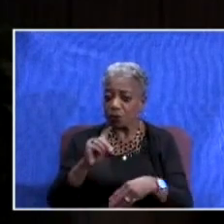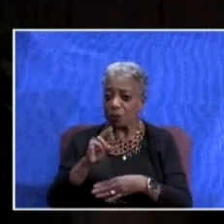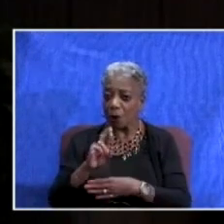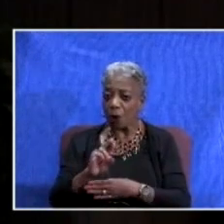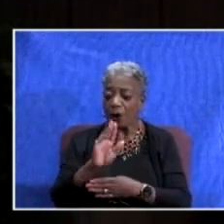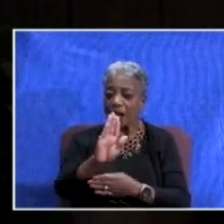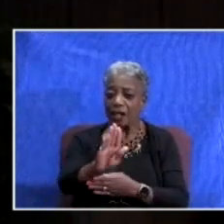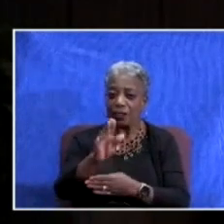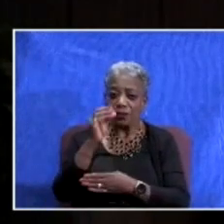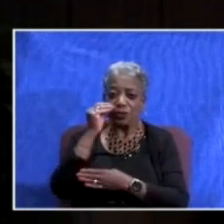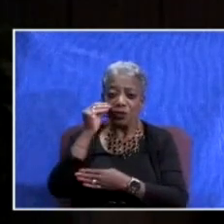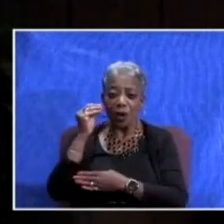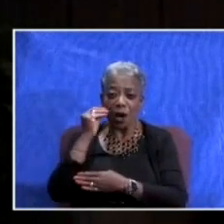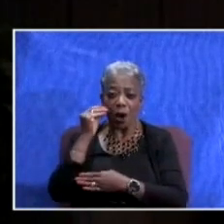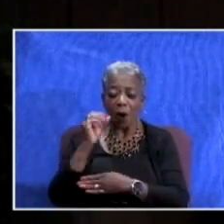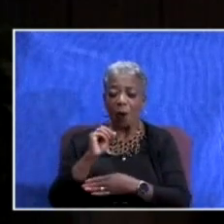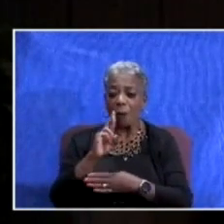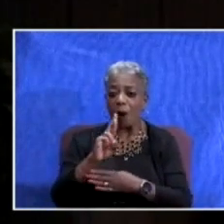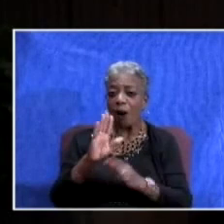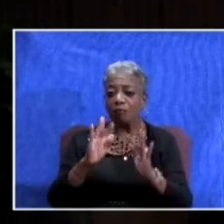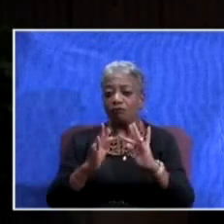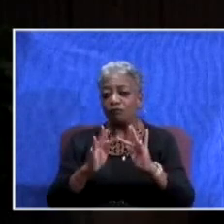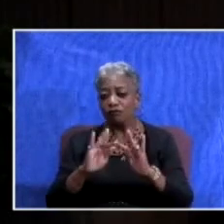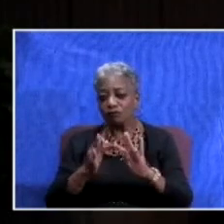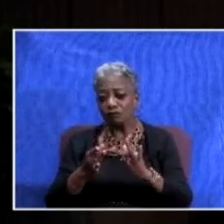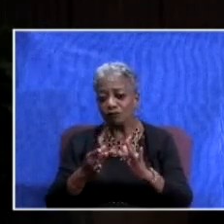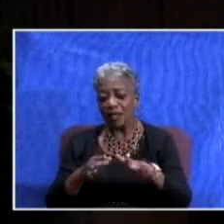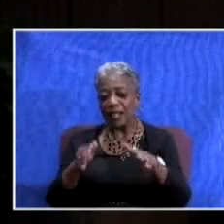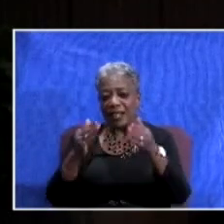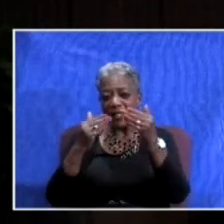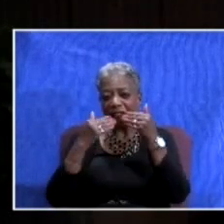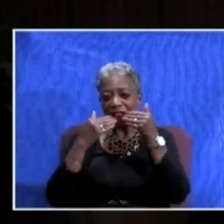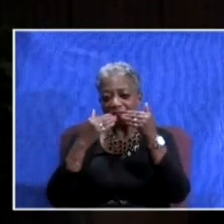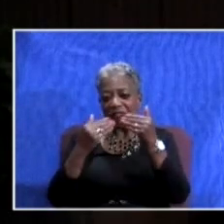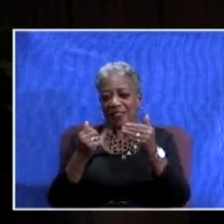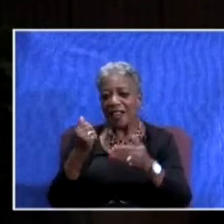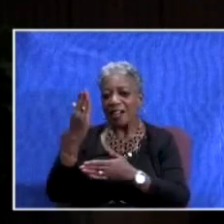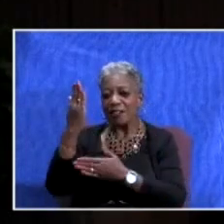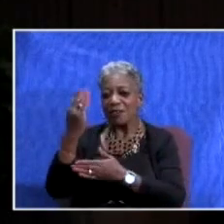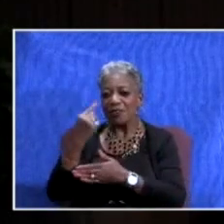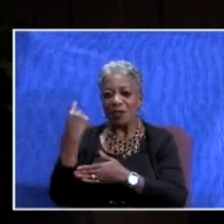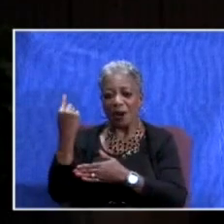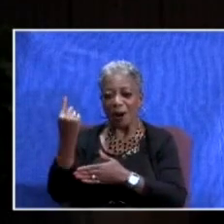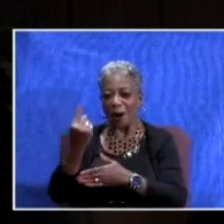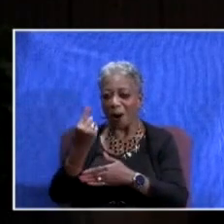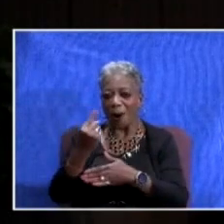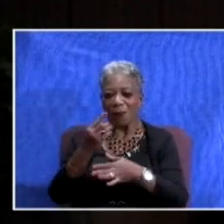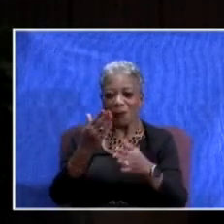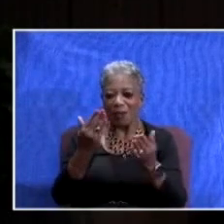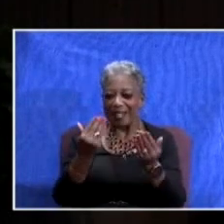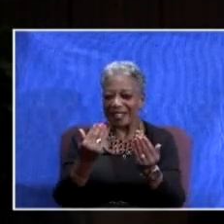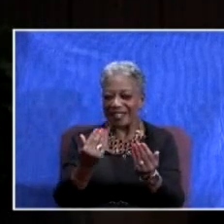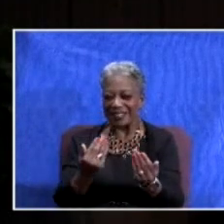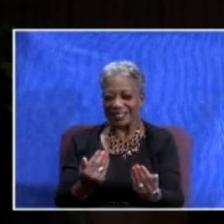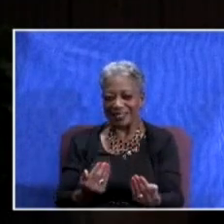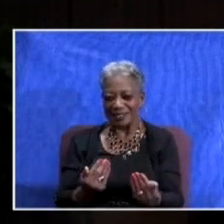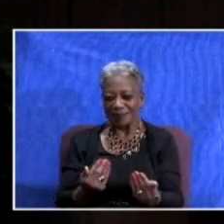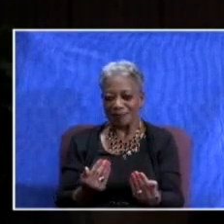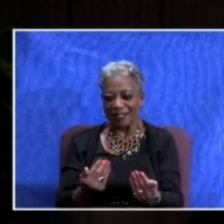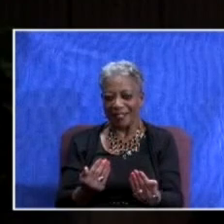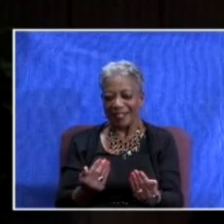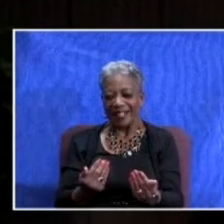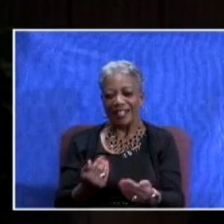home online, thank you that in your omniscience and omnipresence, that you hear all